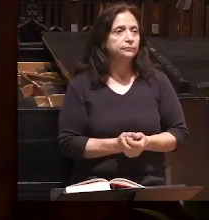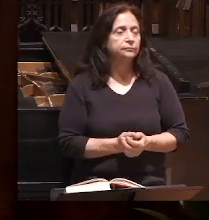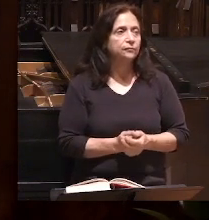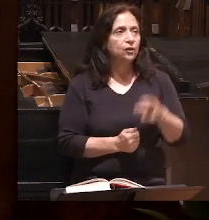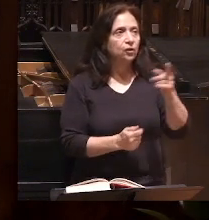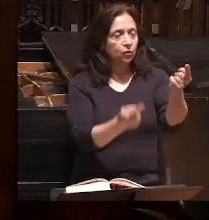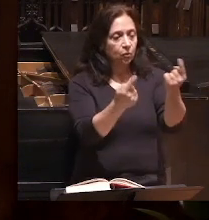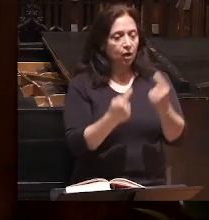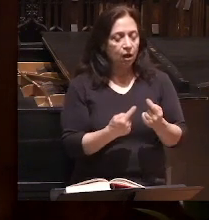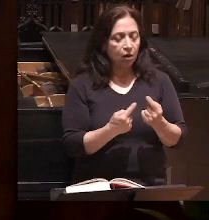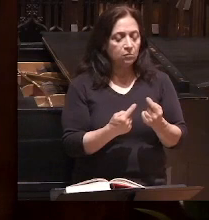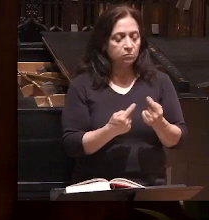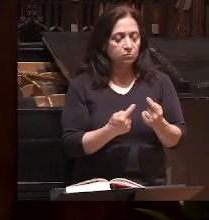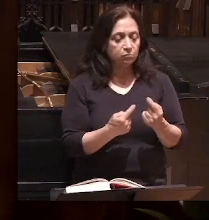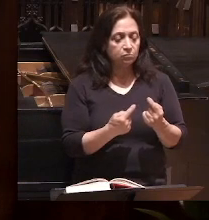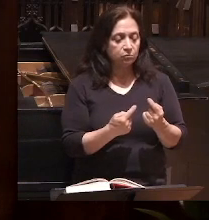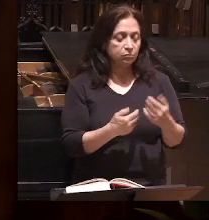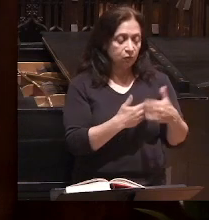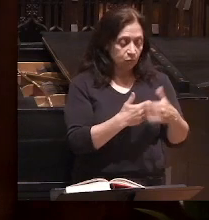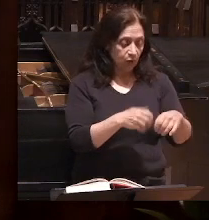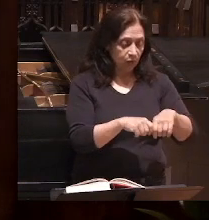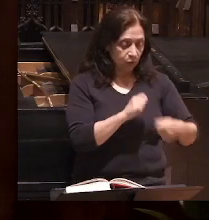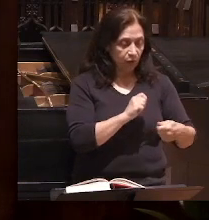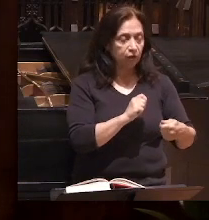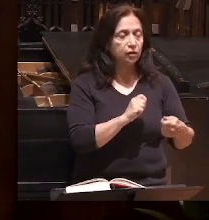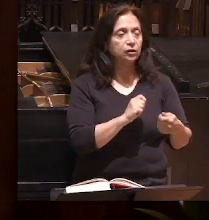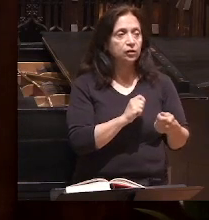That you come in the breaking of bread